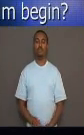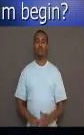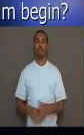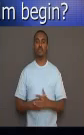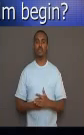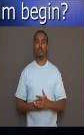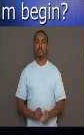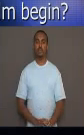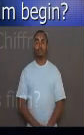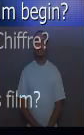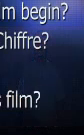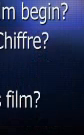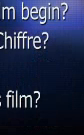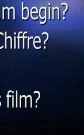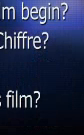Begin.